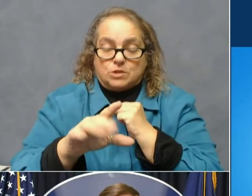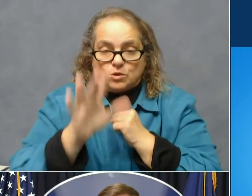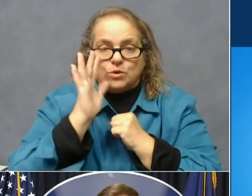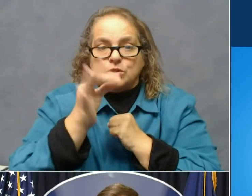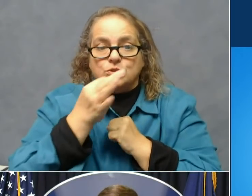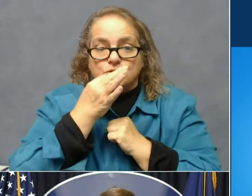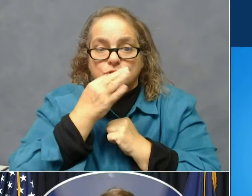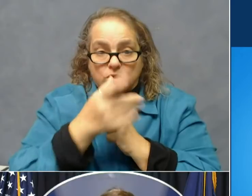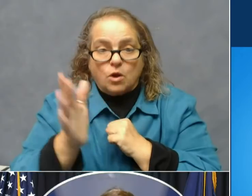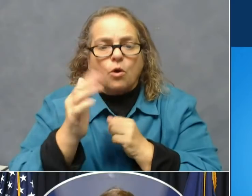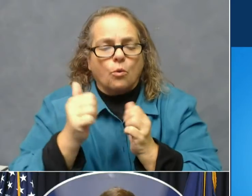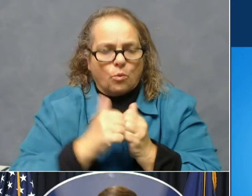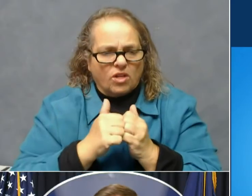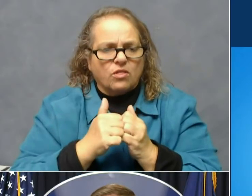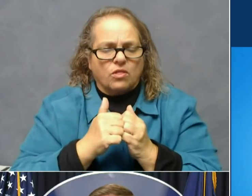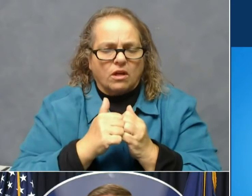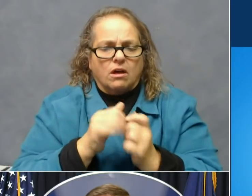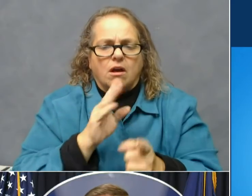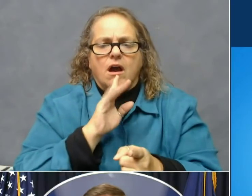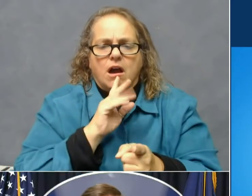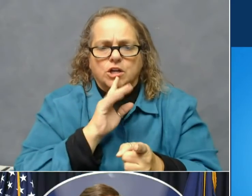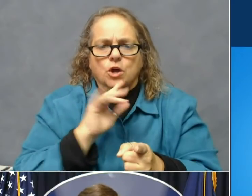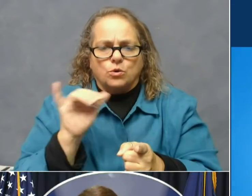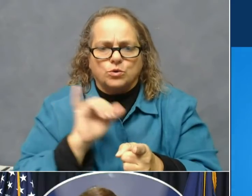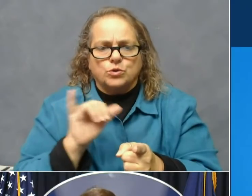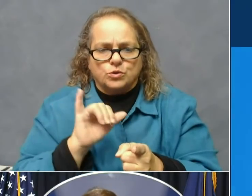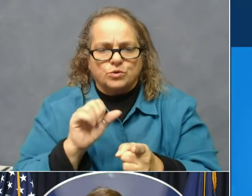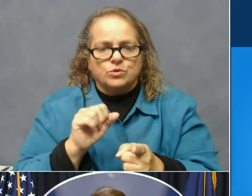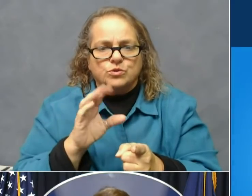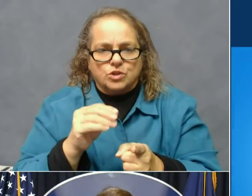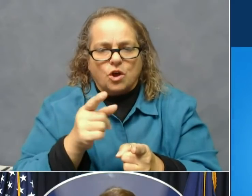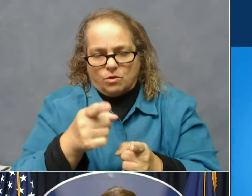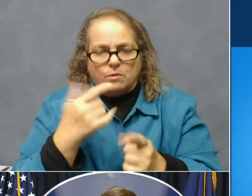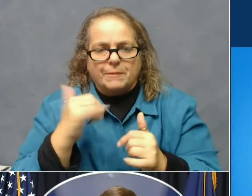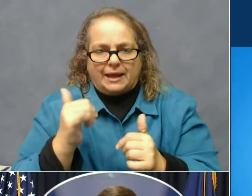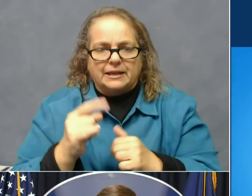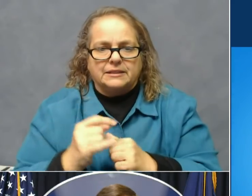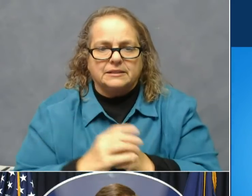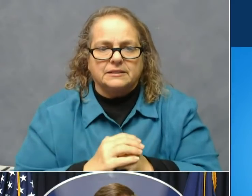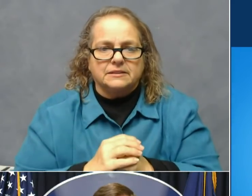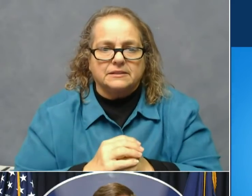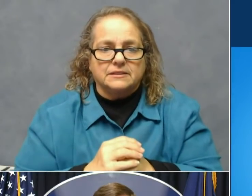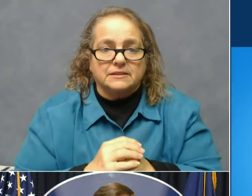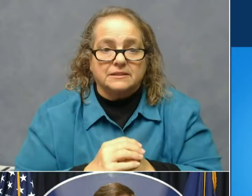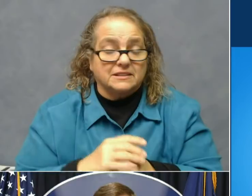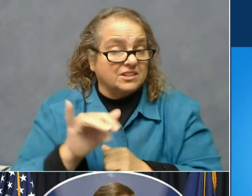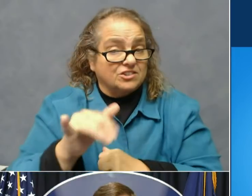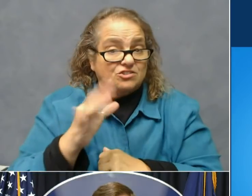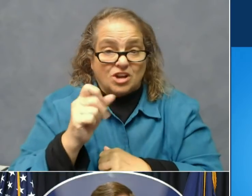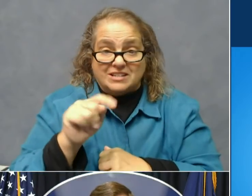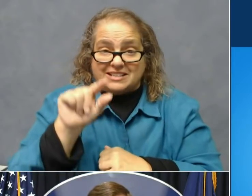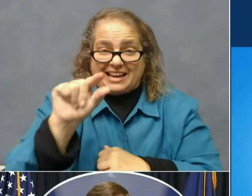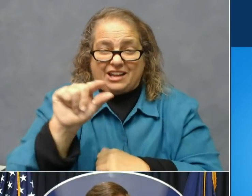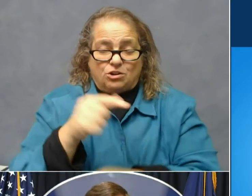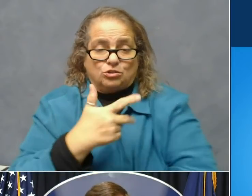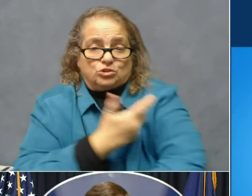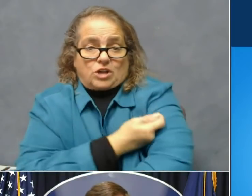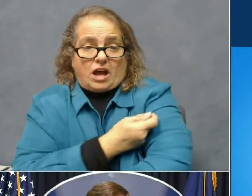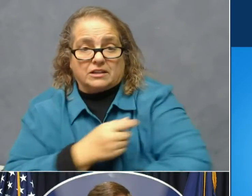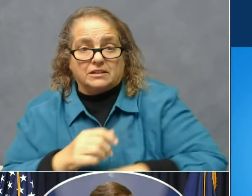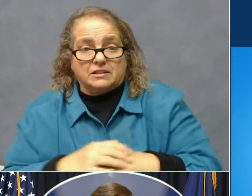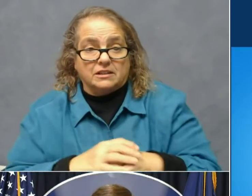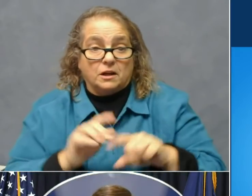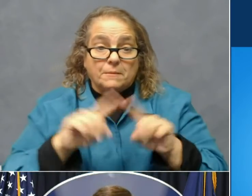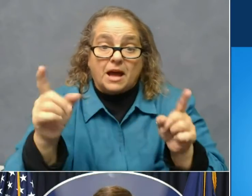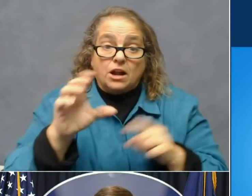audio when it does. So let's go ahead and play it. It's just a little shot. But the